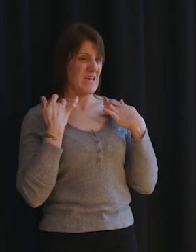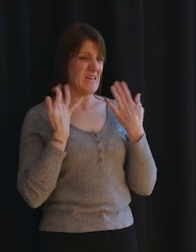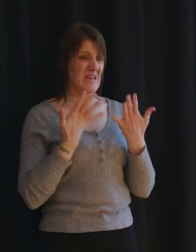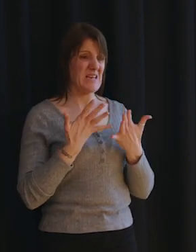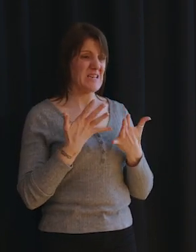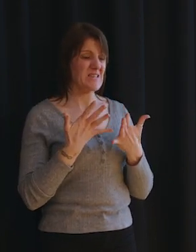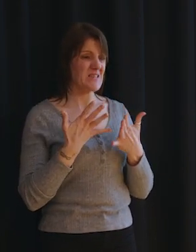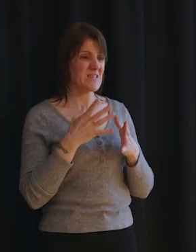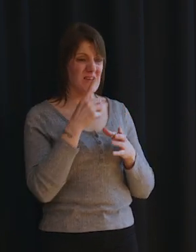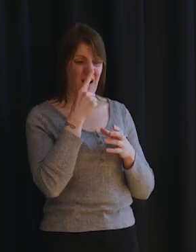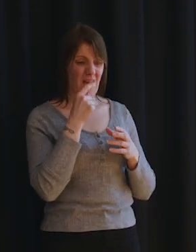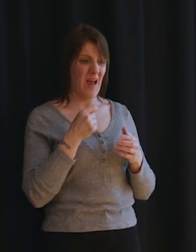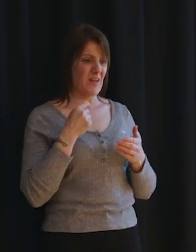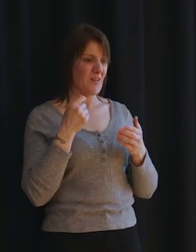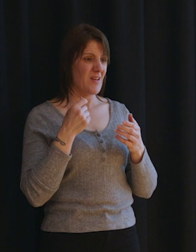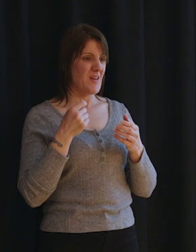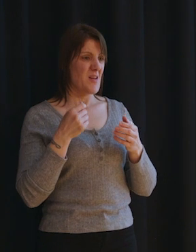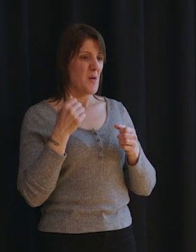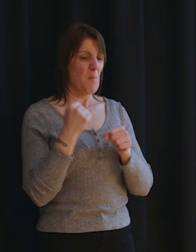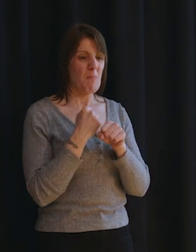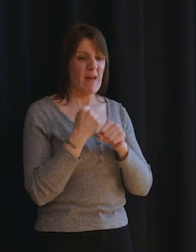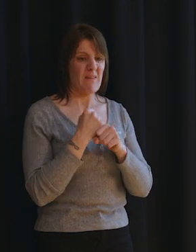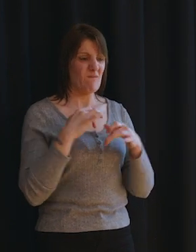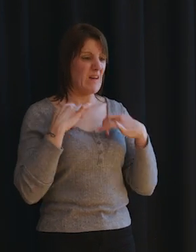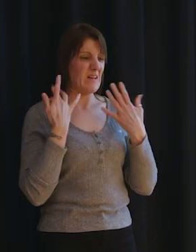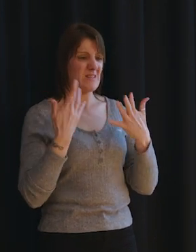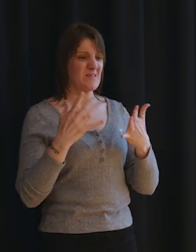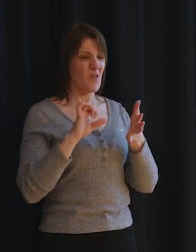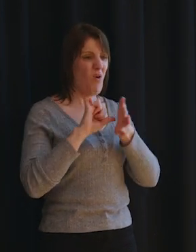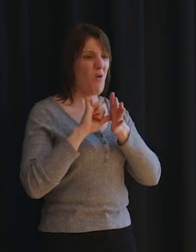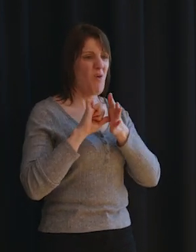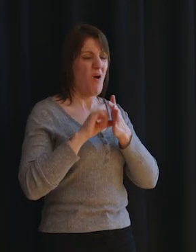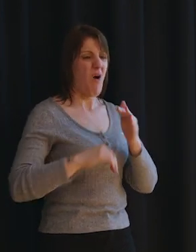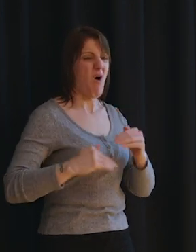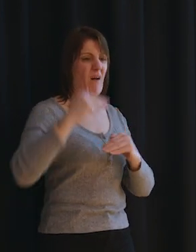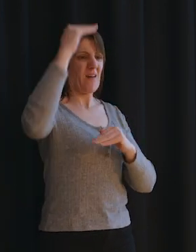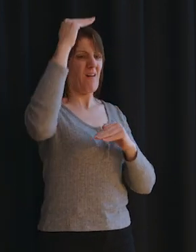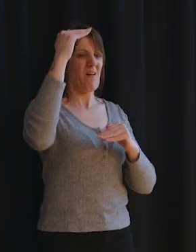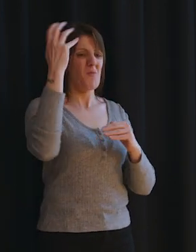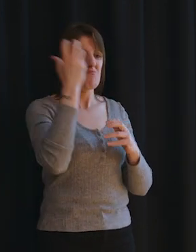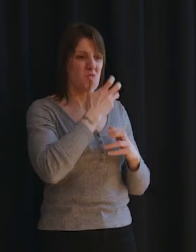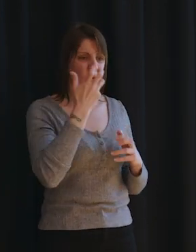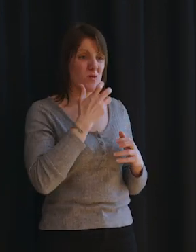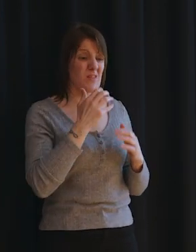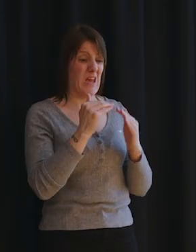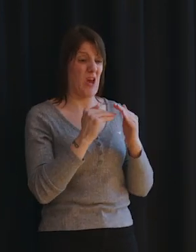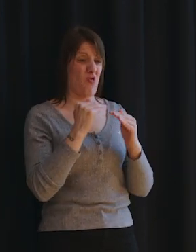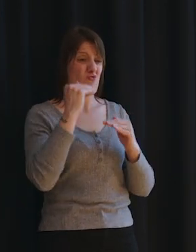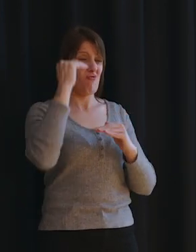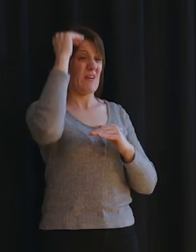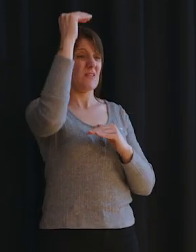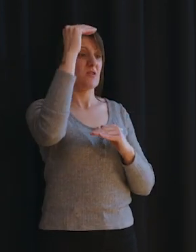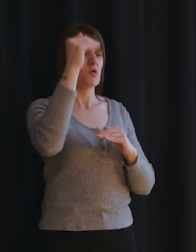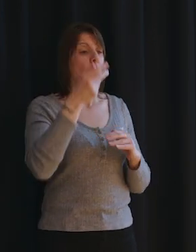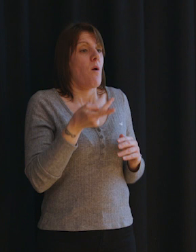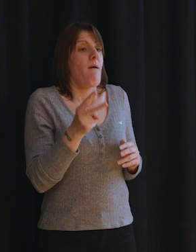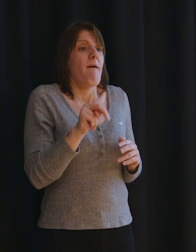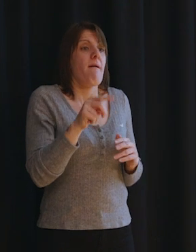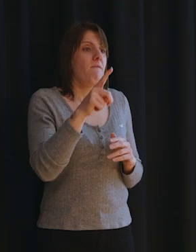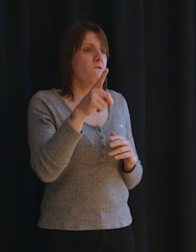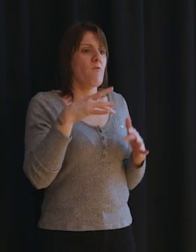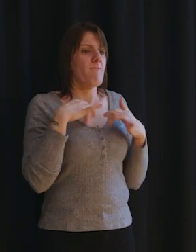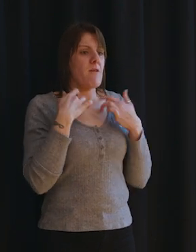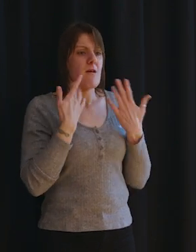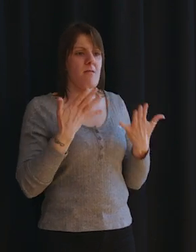well. So things around kind of low mood, anxiety, things can increase. So how people are already feeling, that